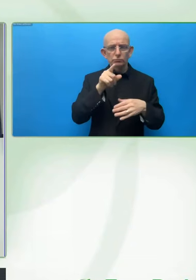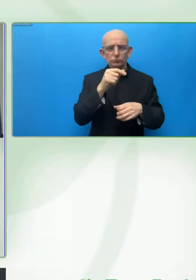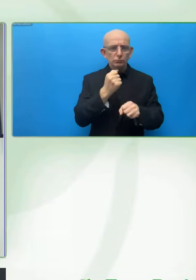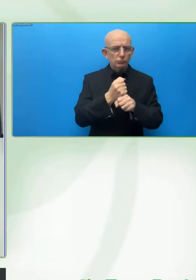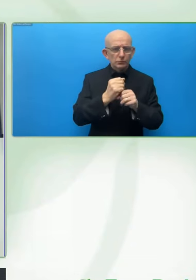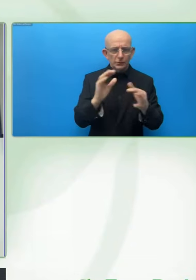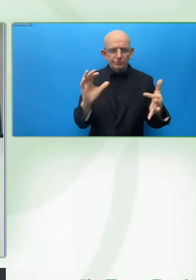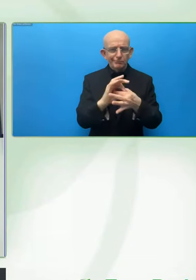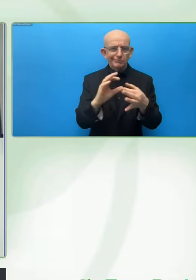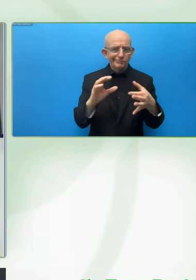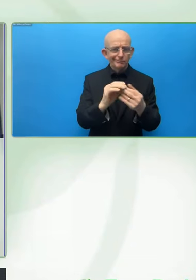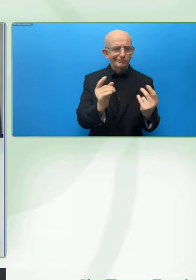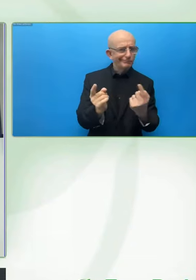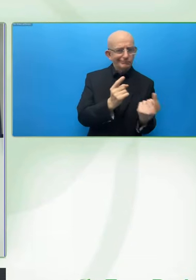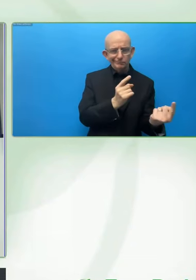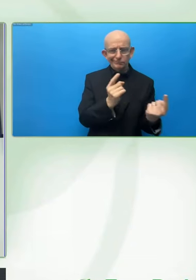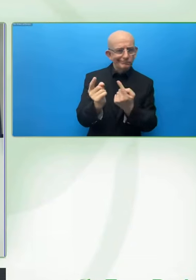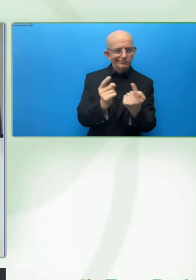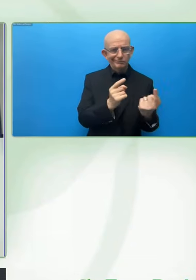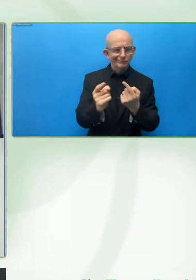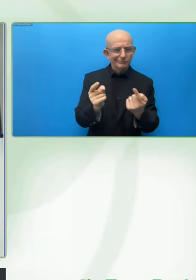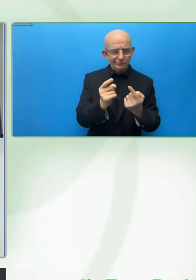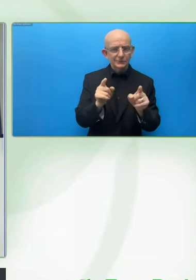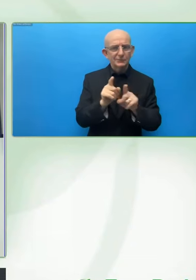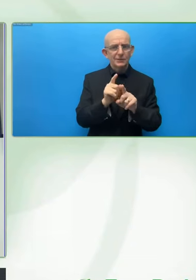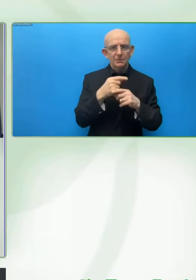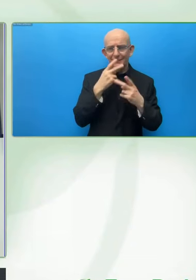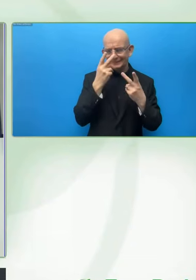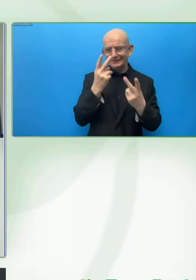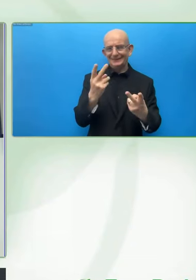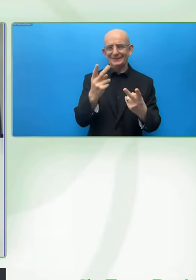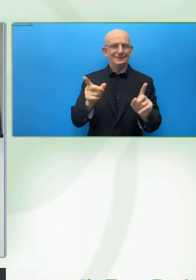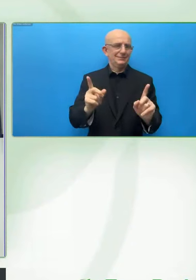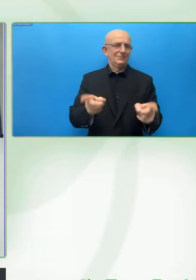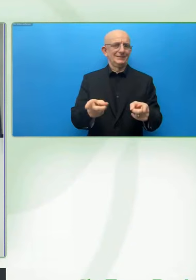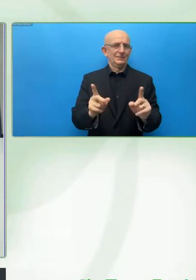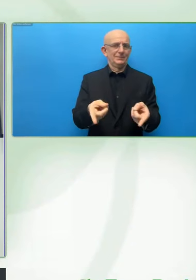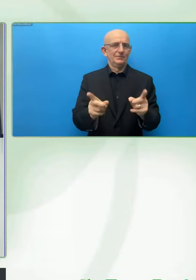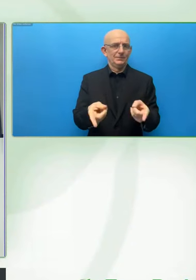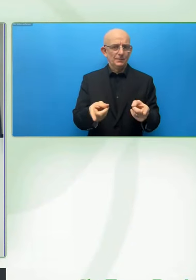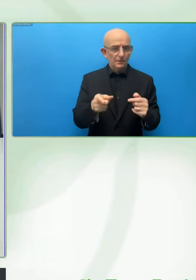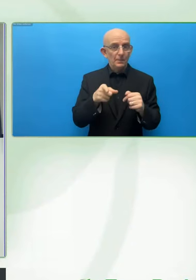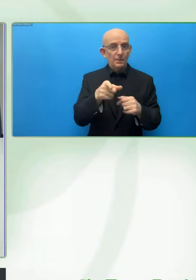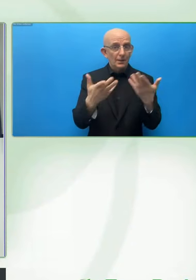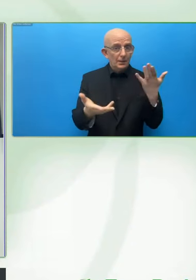of the contact points as well, in order to see if additional help